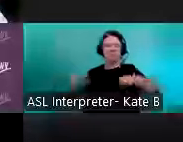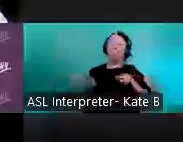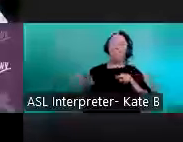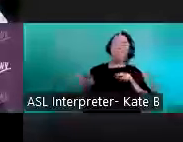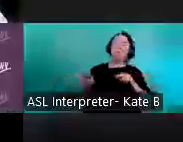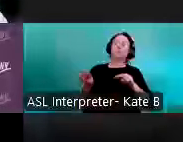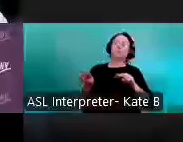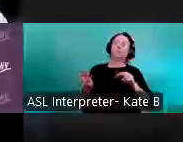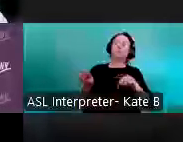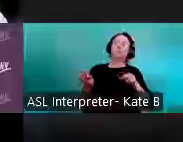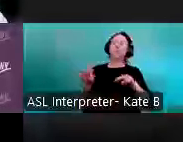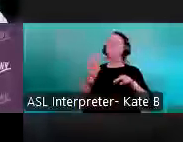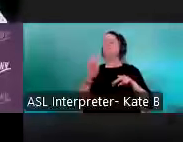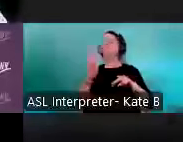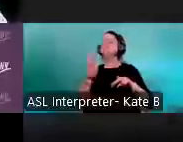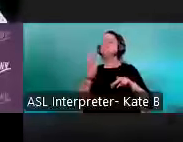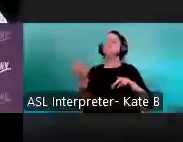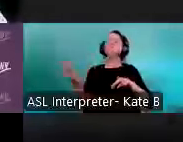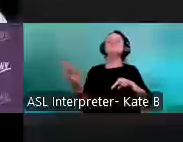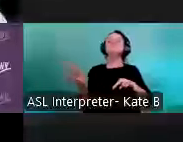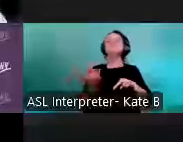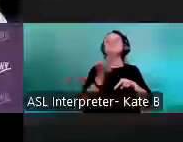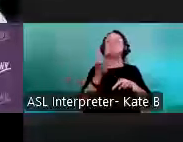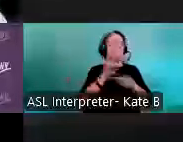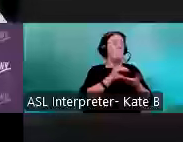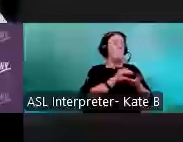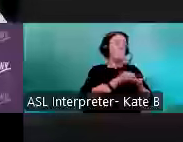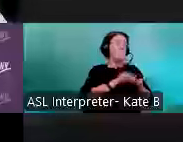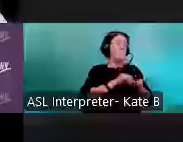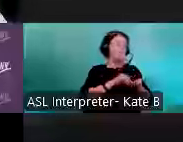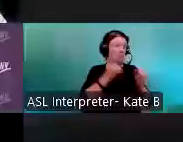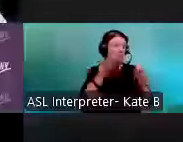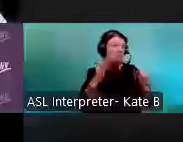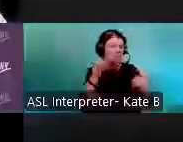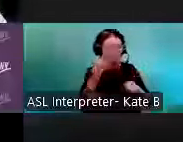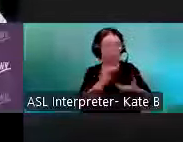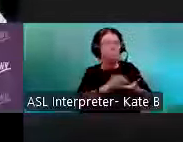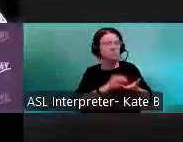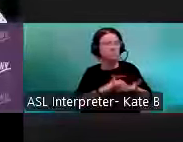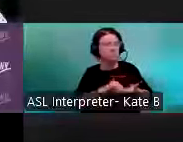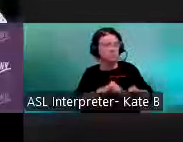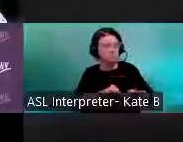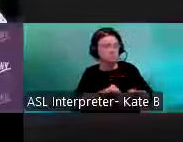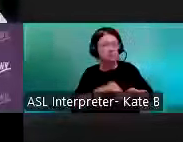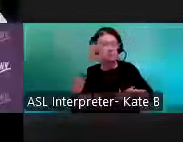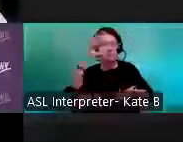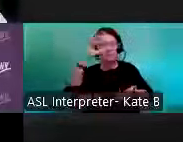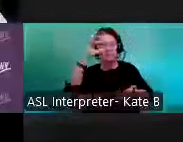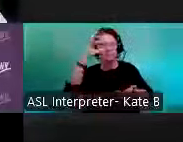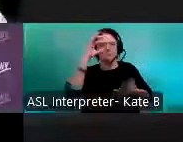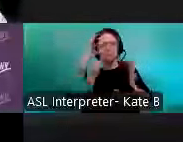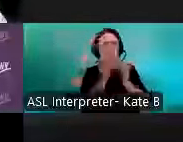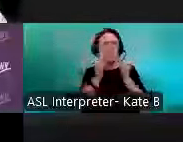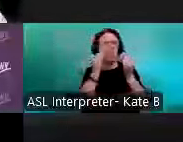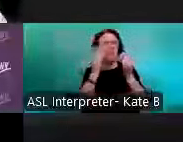just being kind of eyes and ears. You can take notes if that is helpful for you. Um, and there's more information on